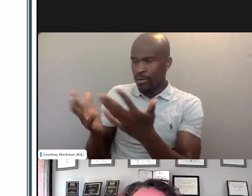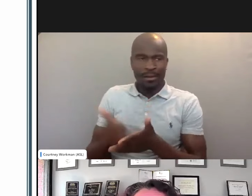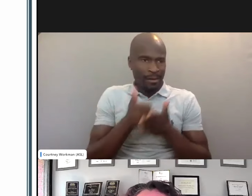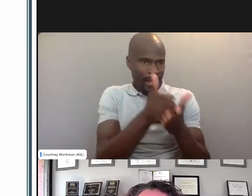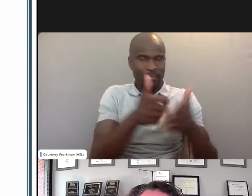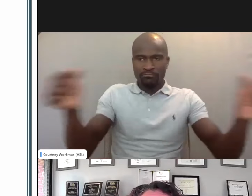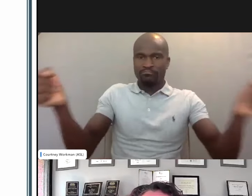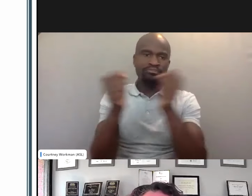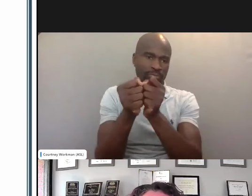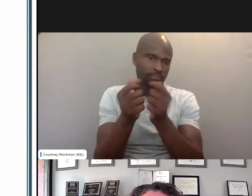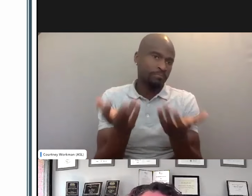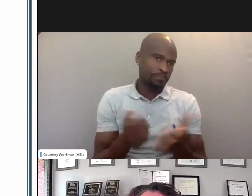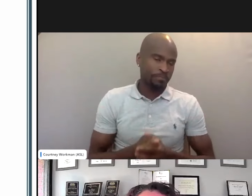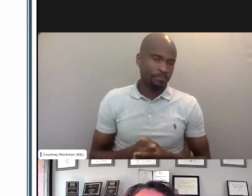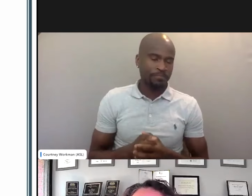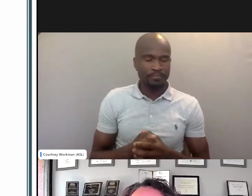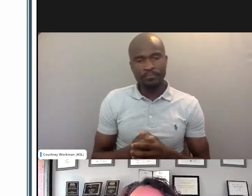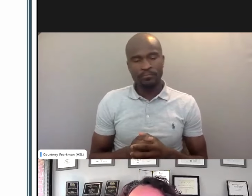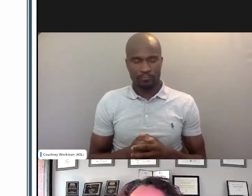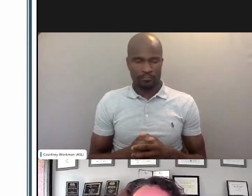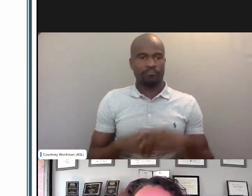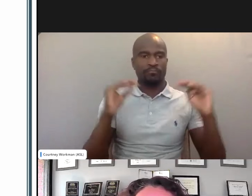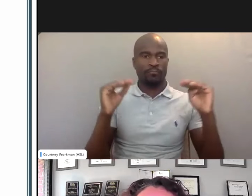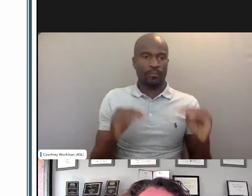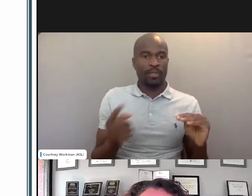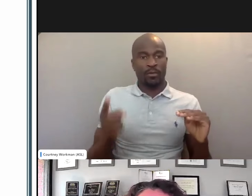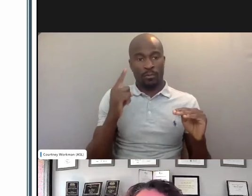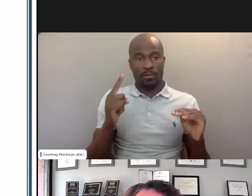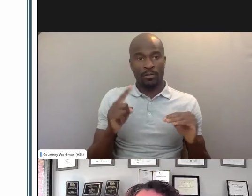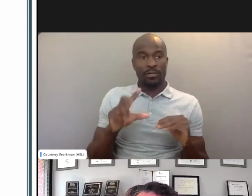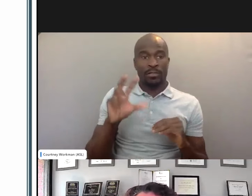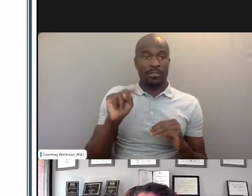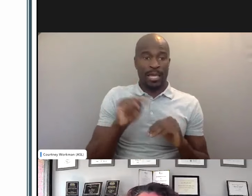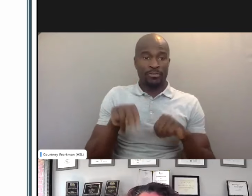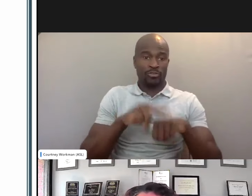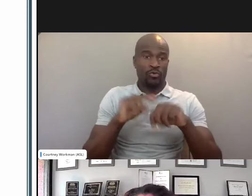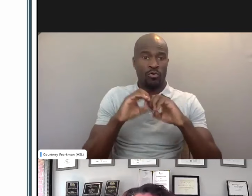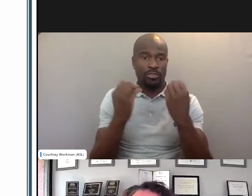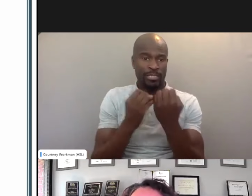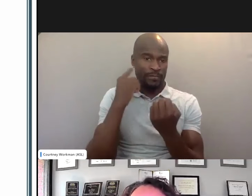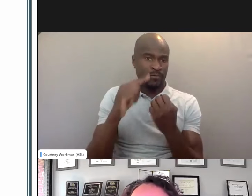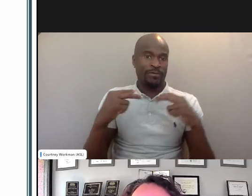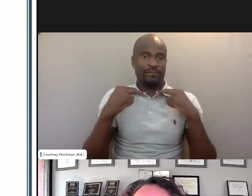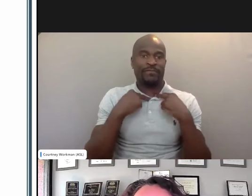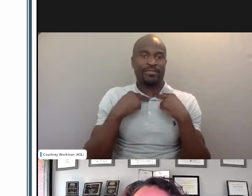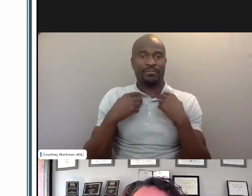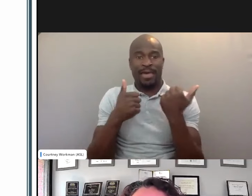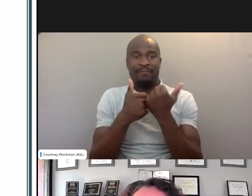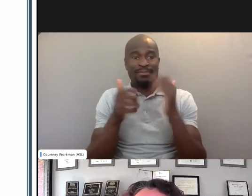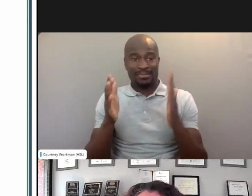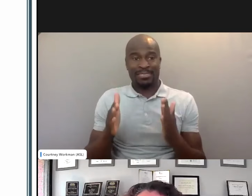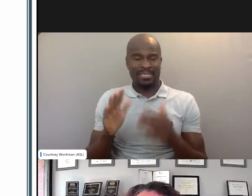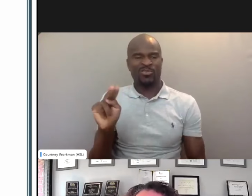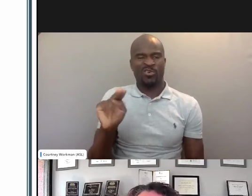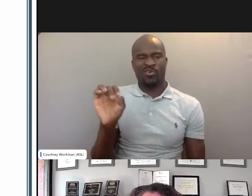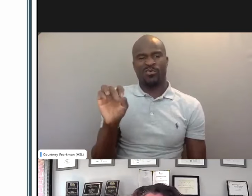Also want to highlight that one of our partnering organizations, the National Organization for Victim Advocacy, or NOVA,